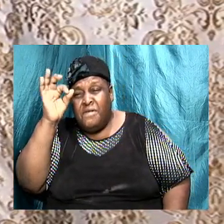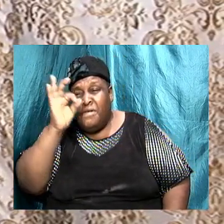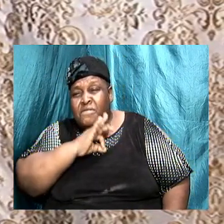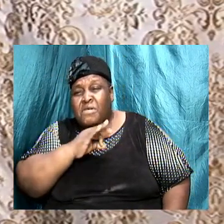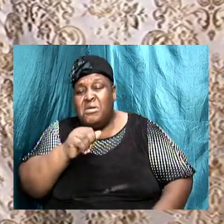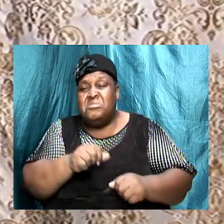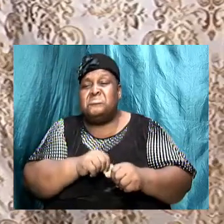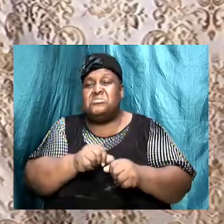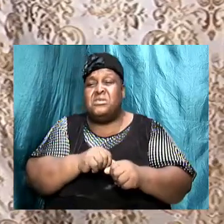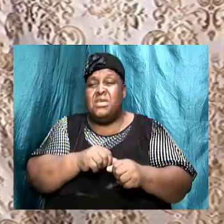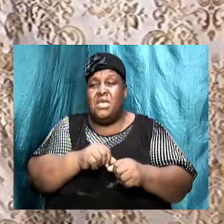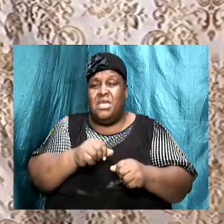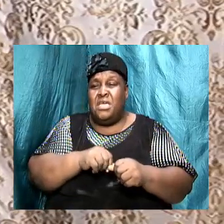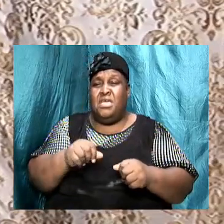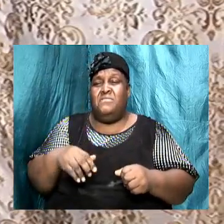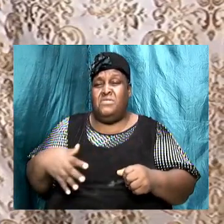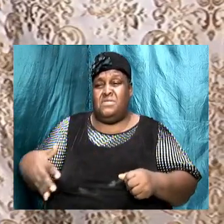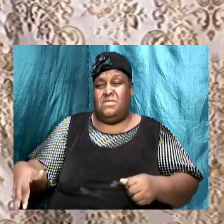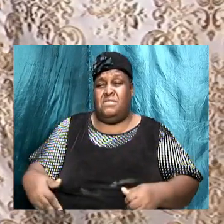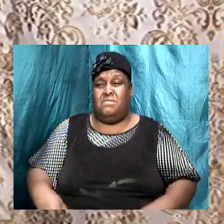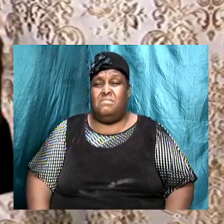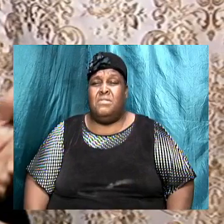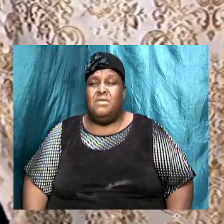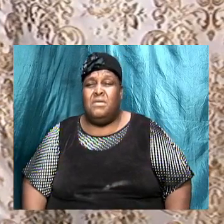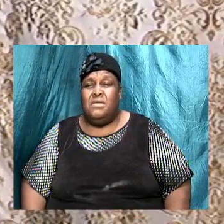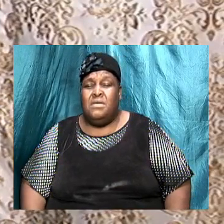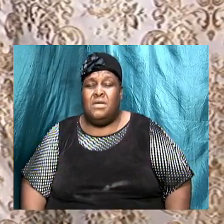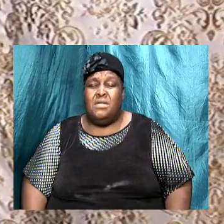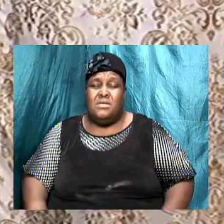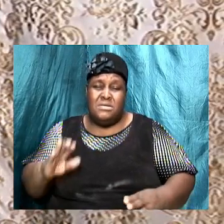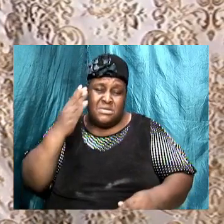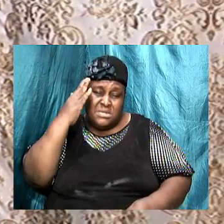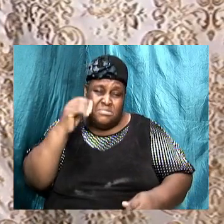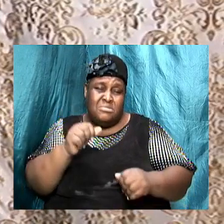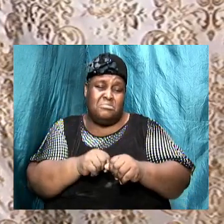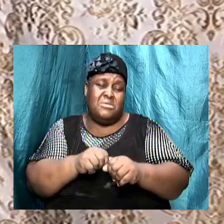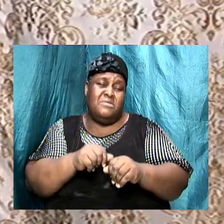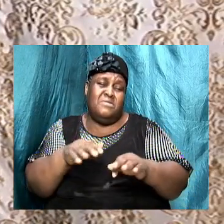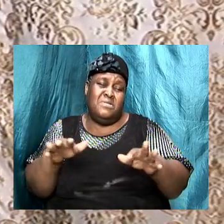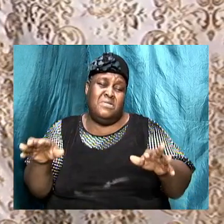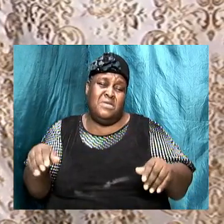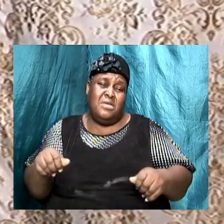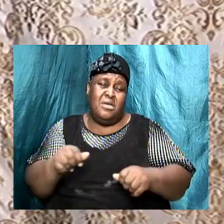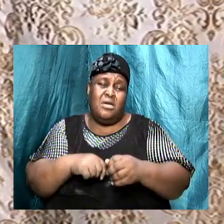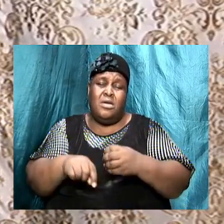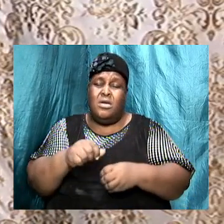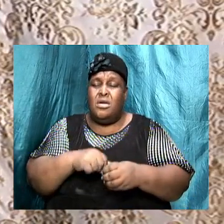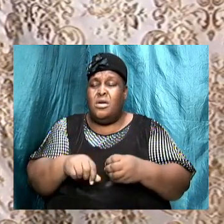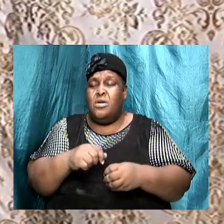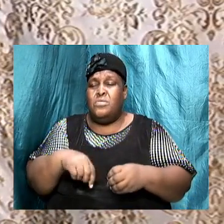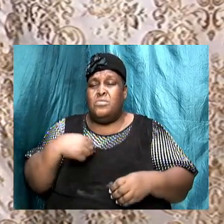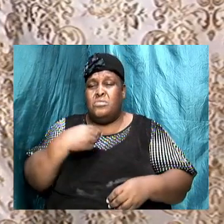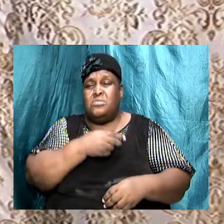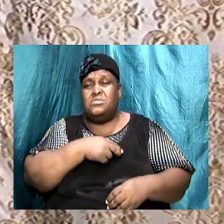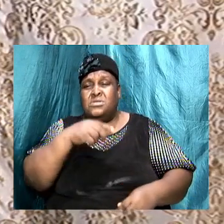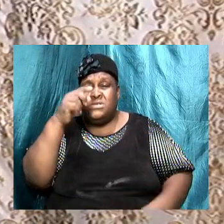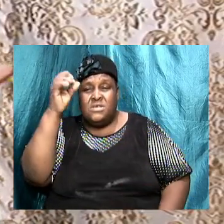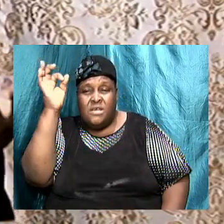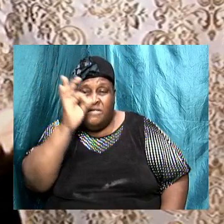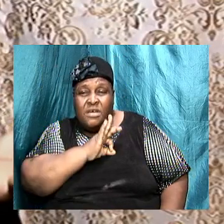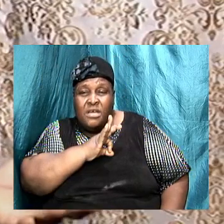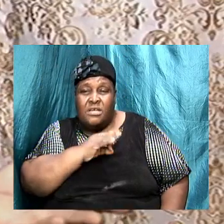is just so mixed up. And it just seems like everything around us is false. Only the word and the people that are living for